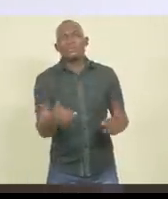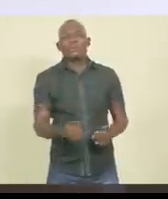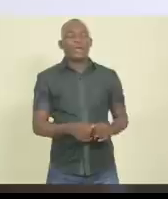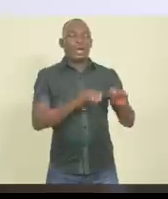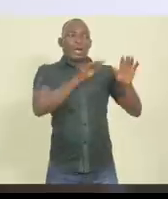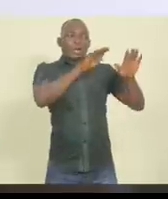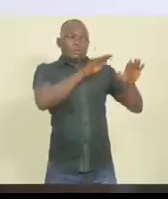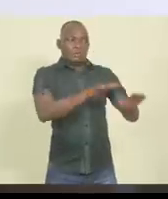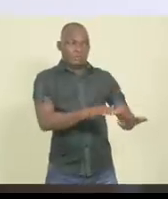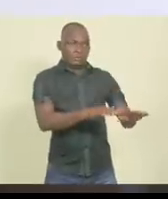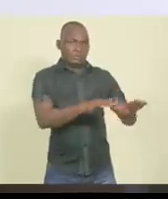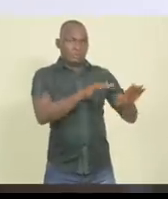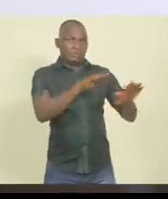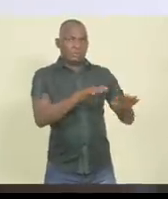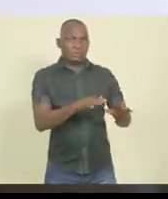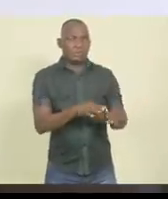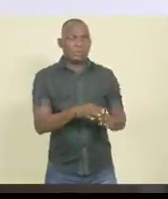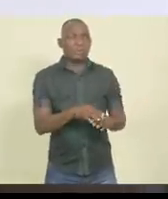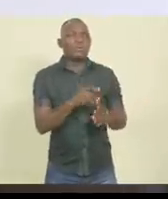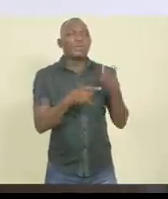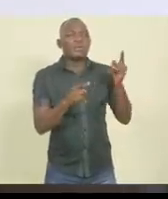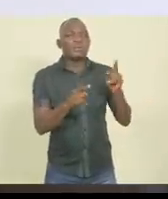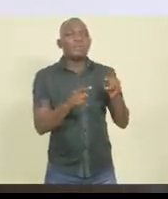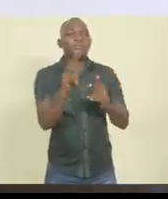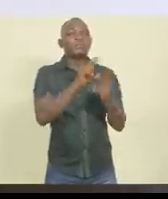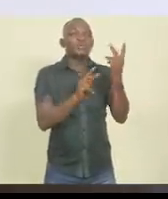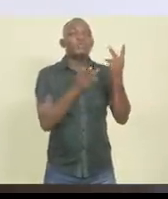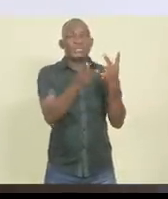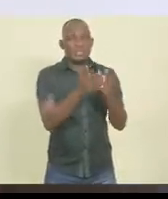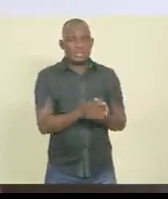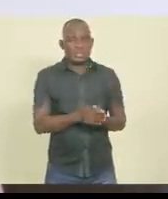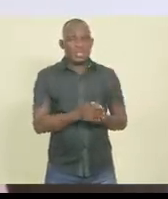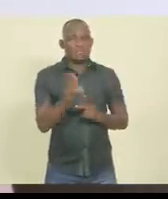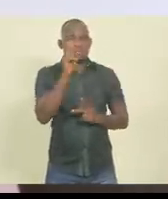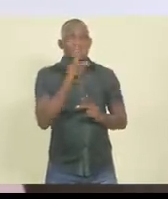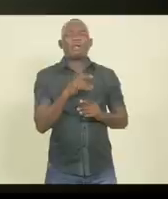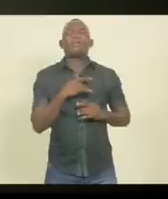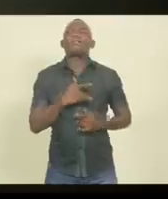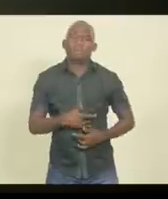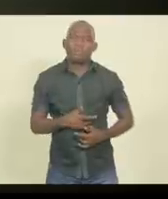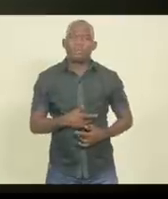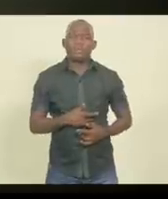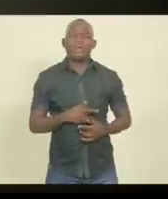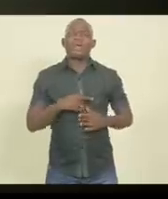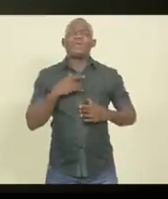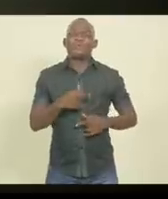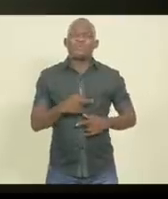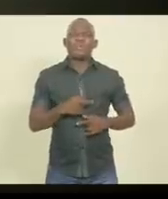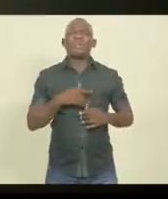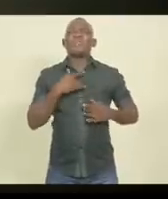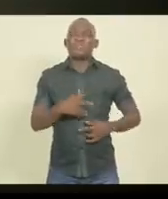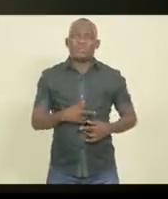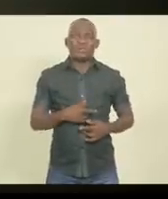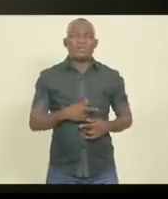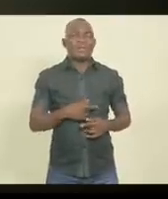down. What's going on? There are two people here. They look, I don't know, flattered, scared. Koko